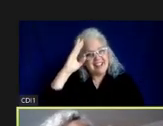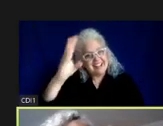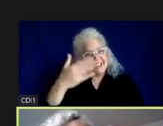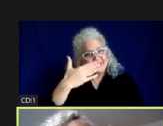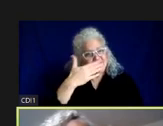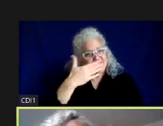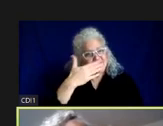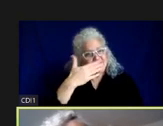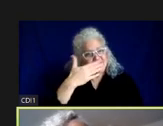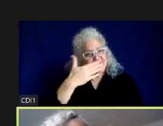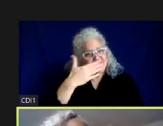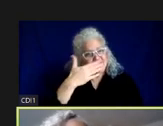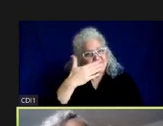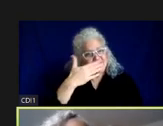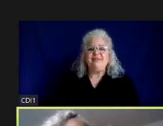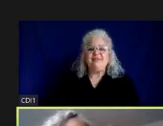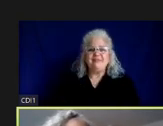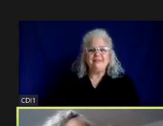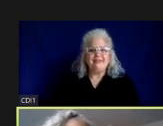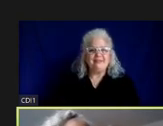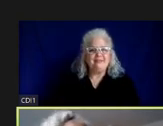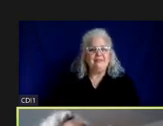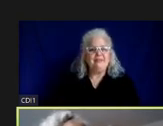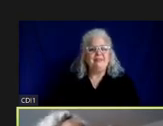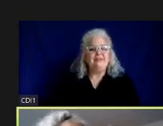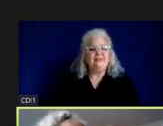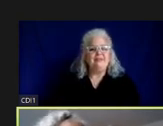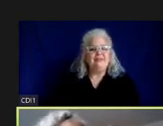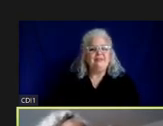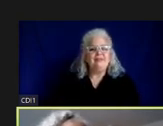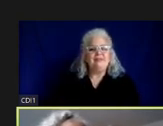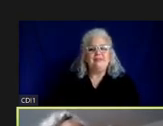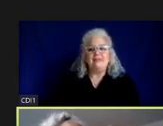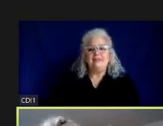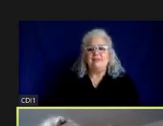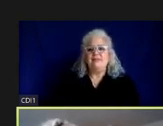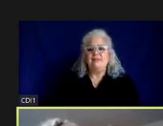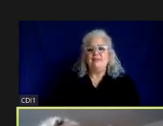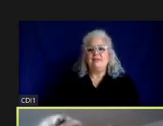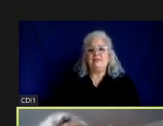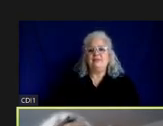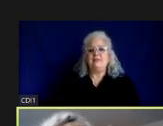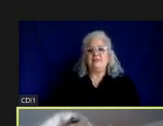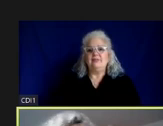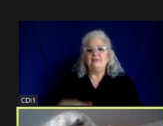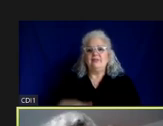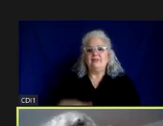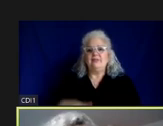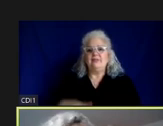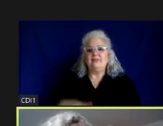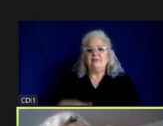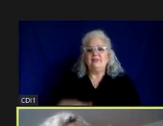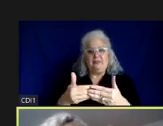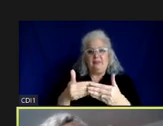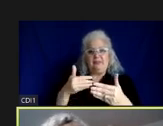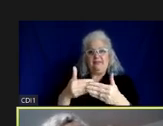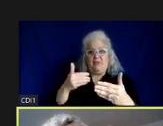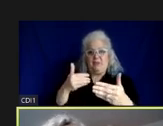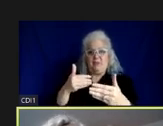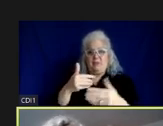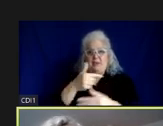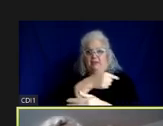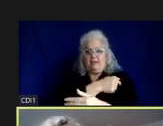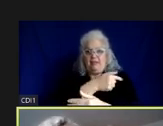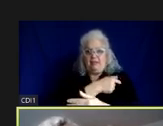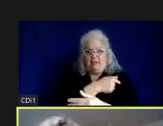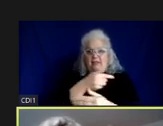start from the beginning, which was the Monday before I went, when we found out that we were eligible to get our vaccination. So I was all